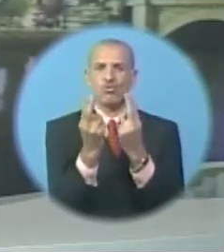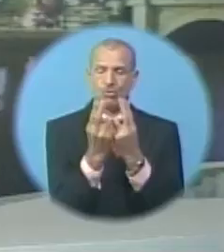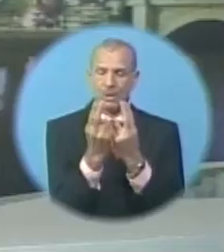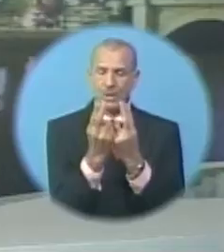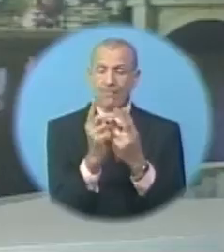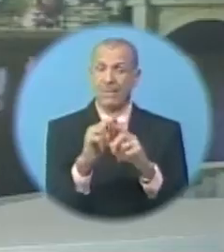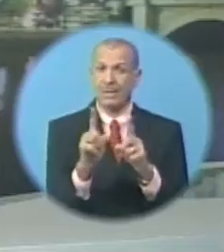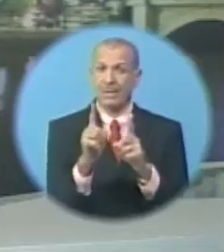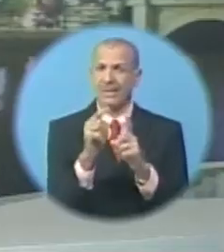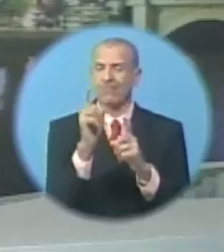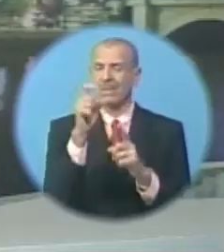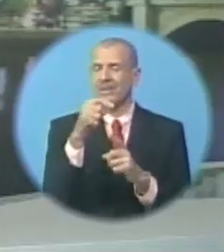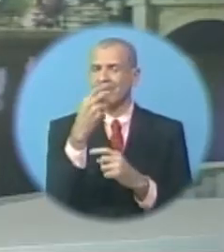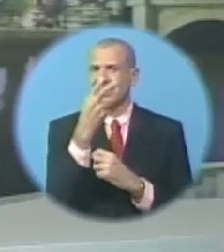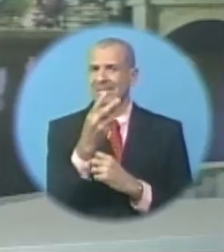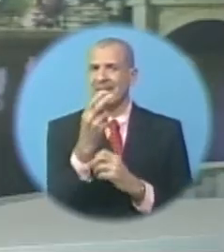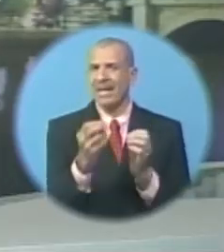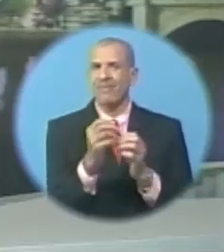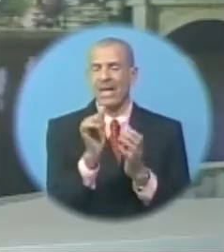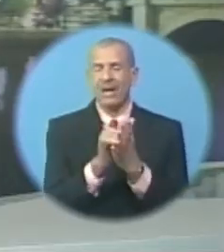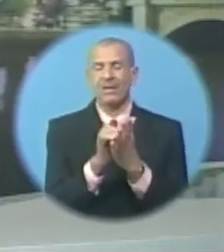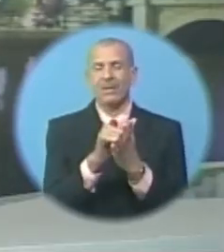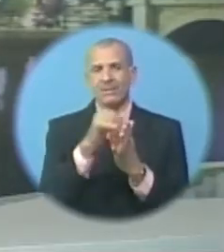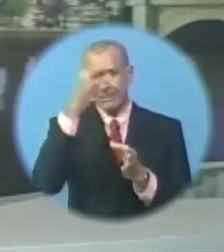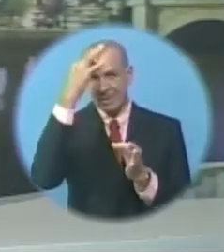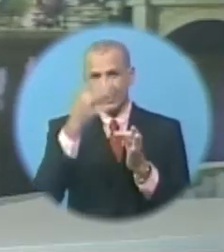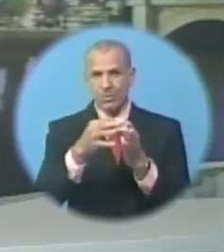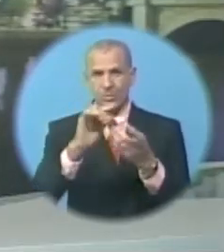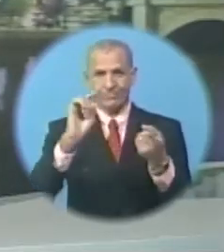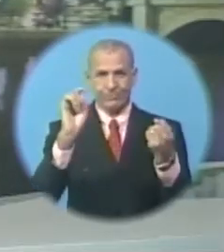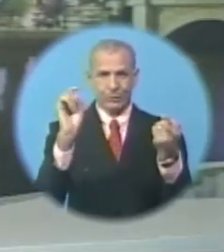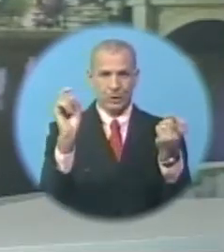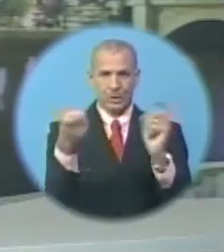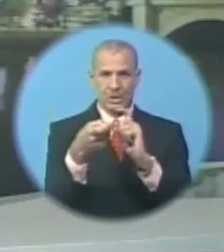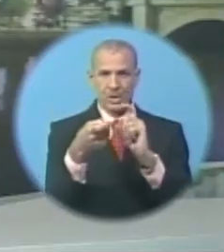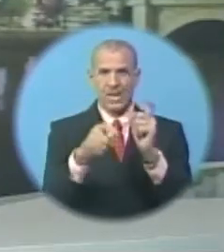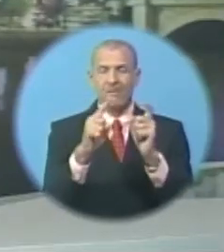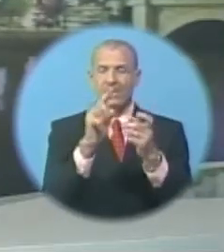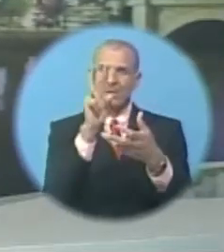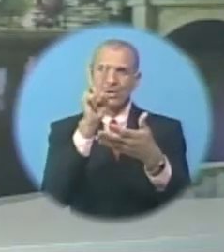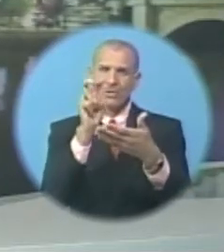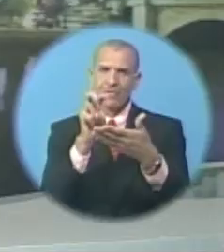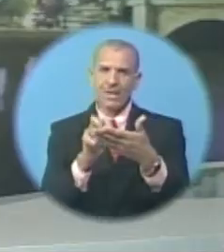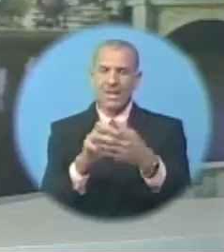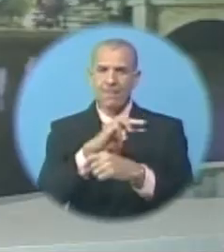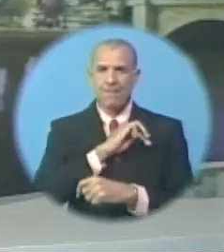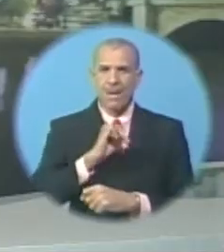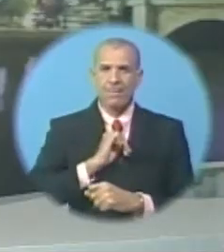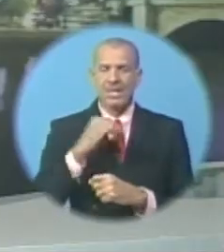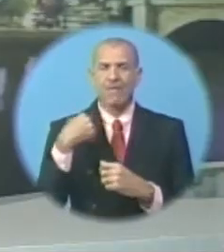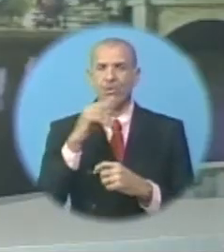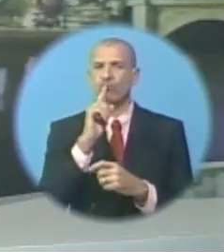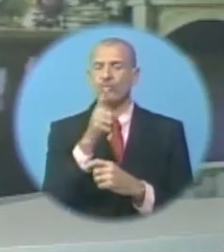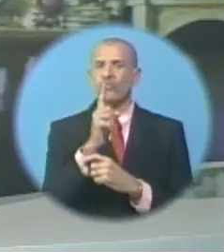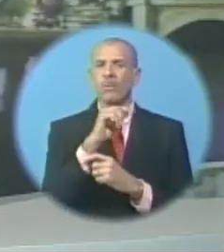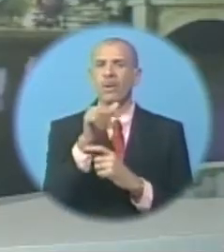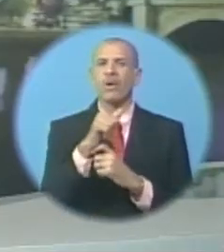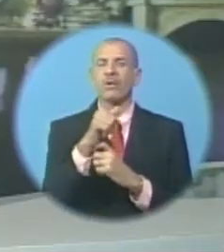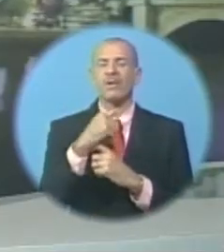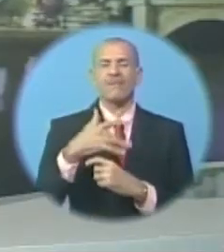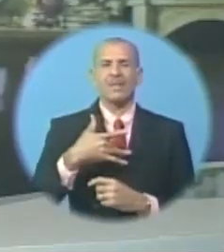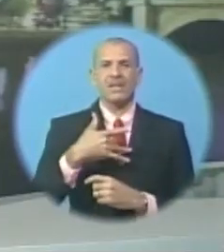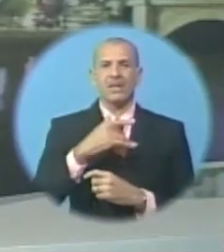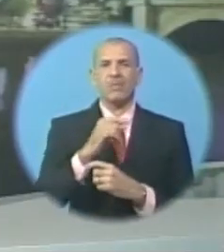it is yet to be seen if that position will change, as the BUT plans to survey its members to get a true picture of their thoughts on the